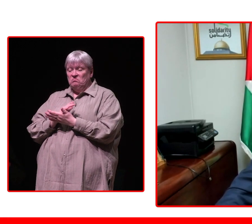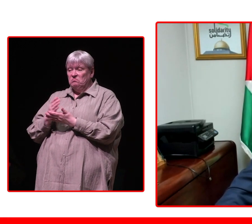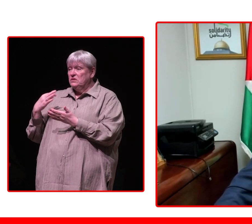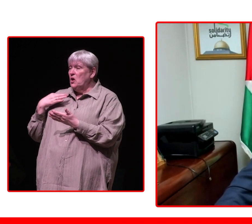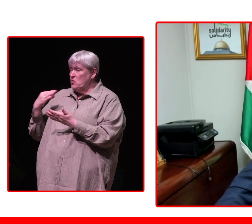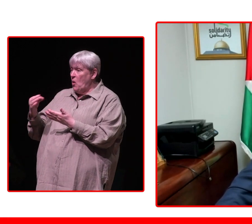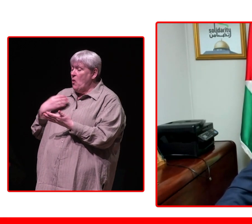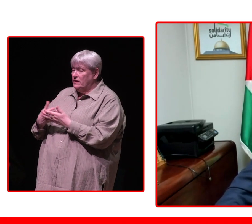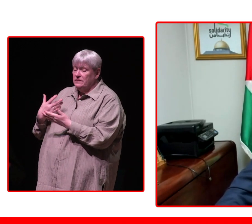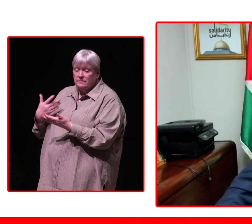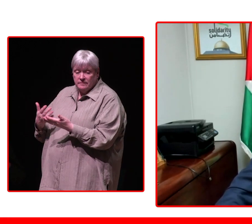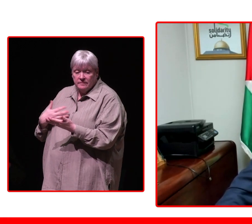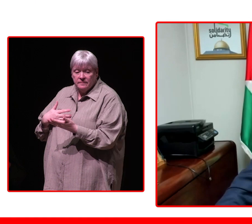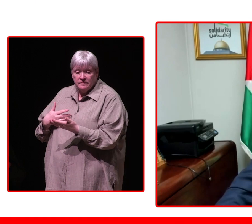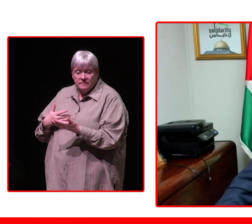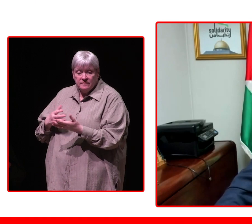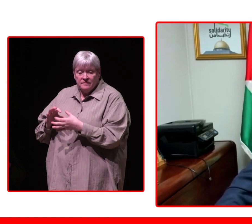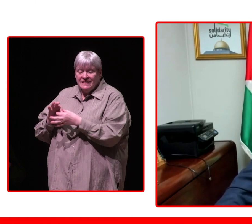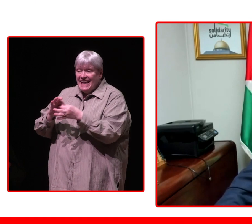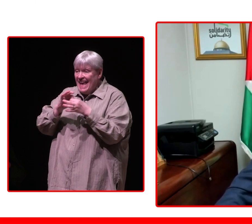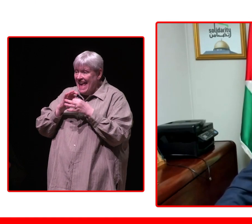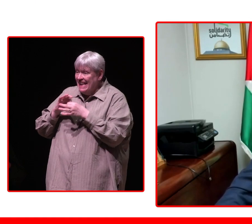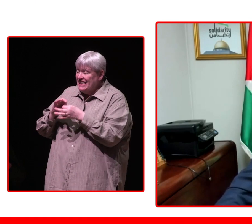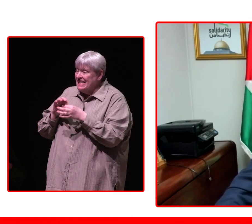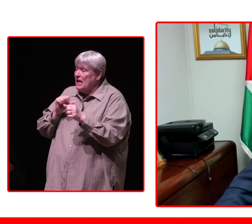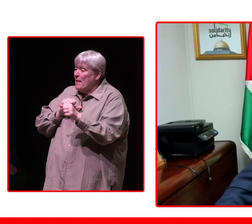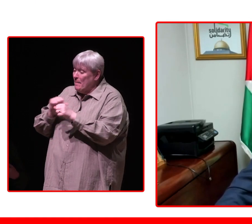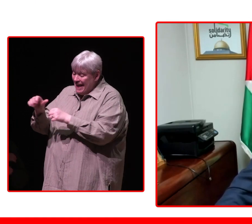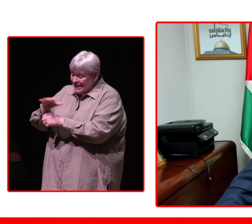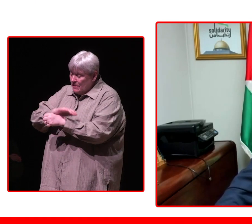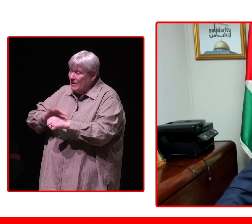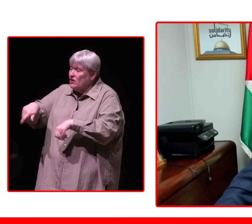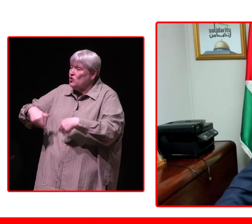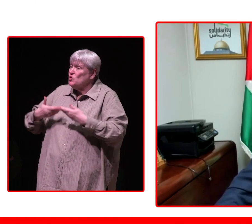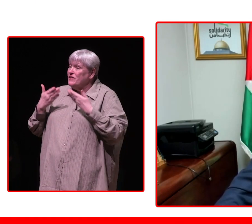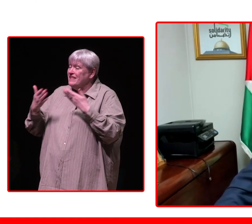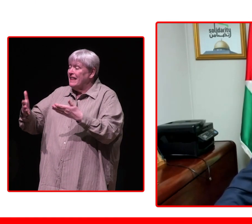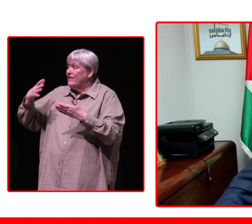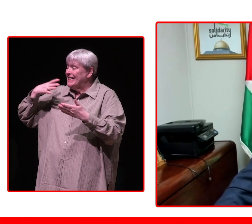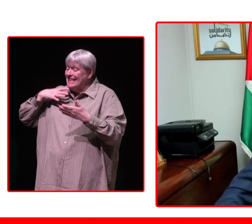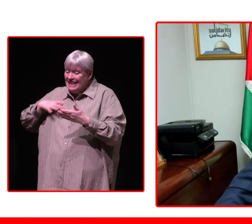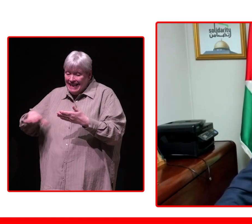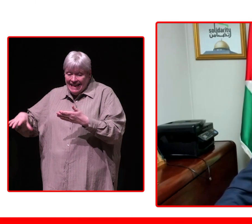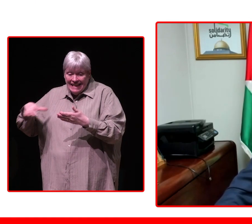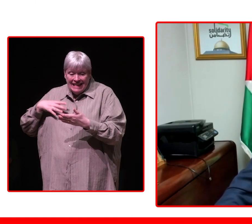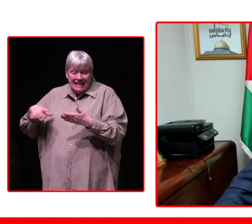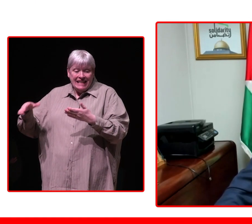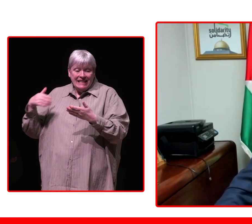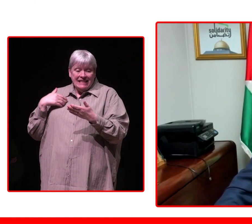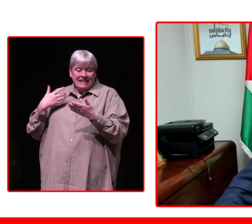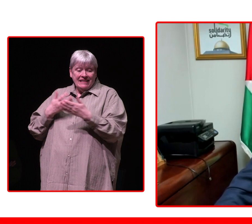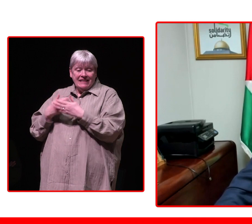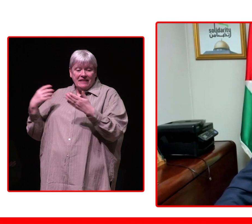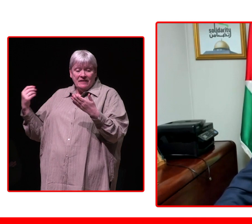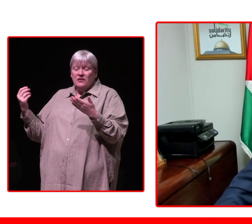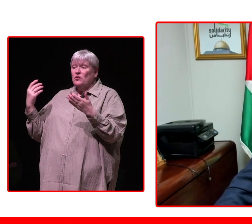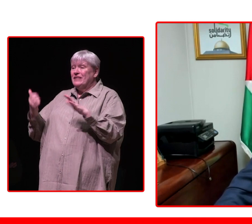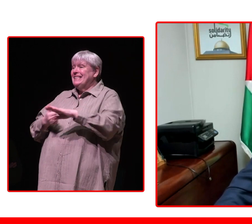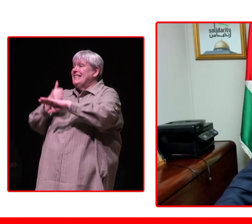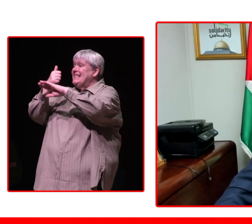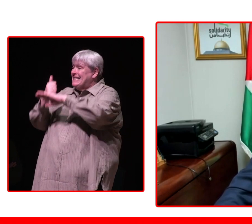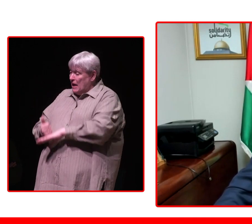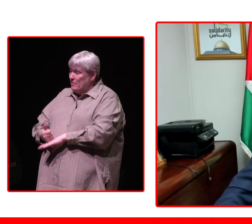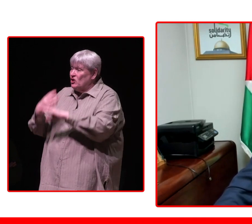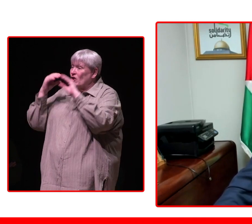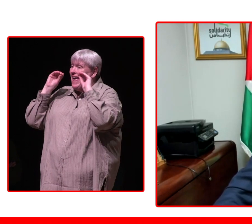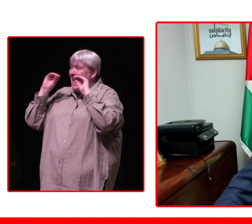this. The agency best placed to deliver this much needed aid and to re-establish both health and education